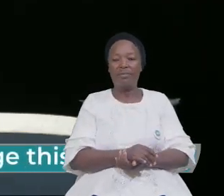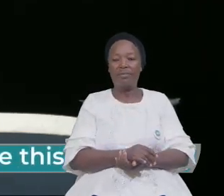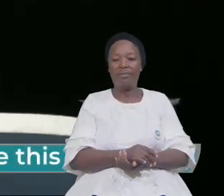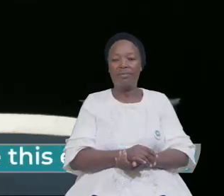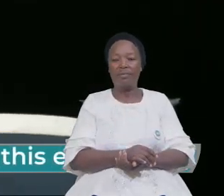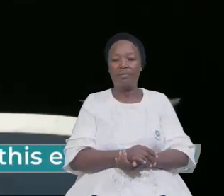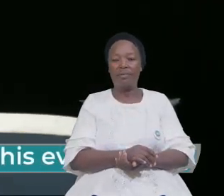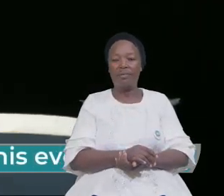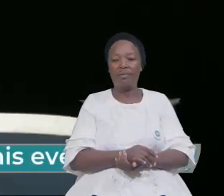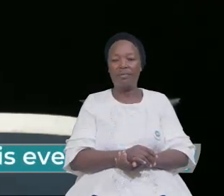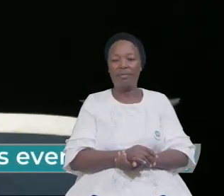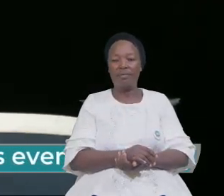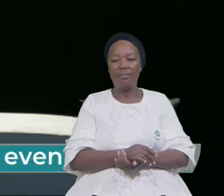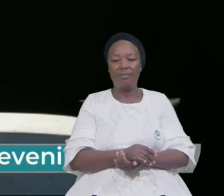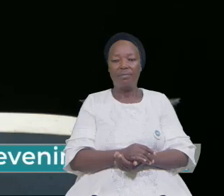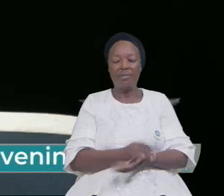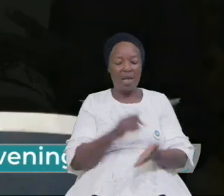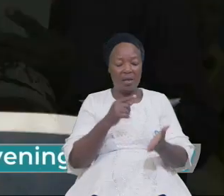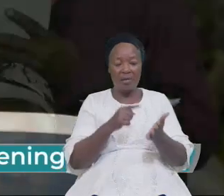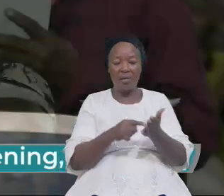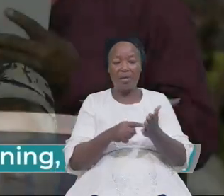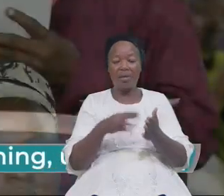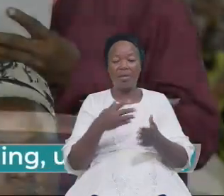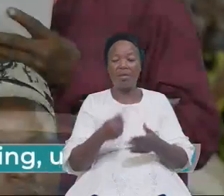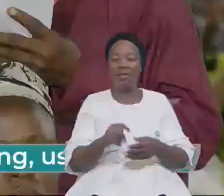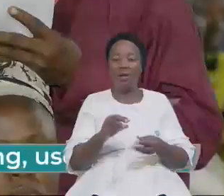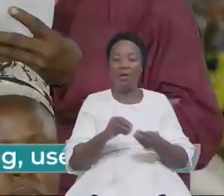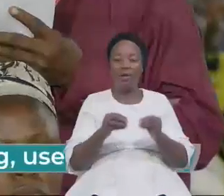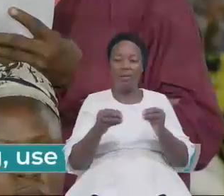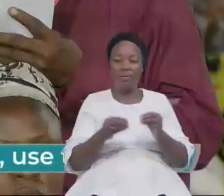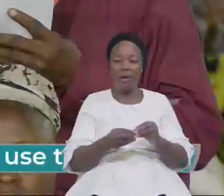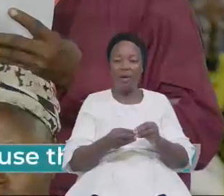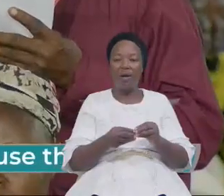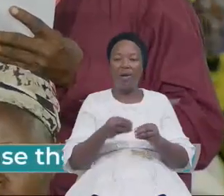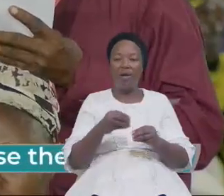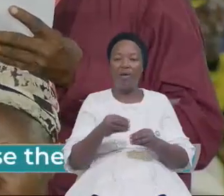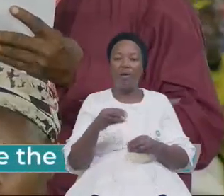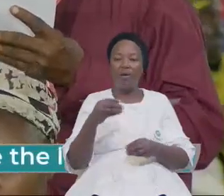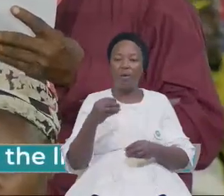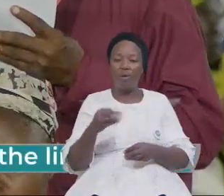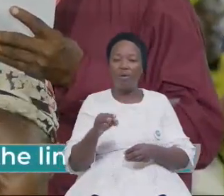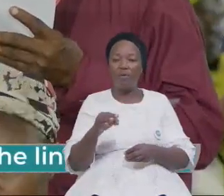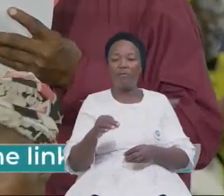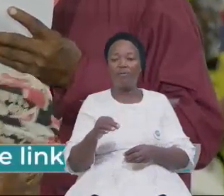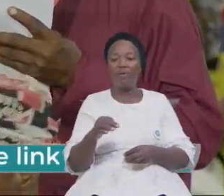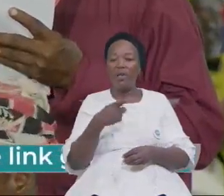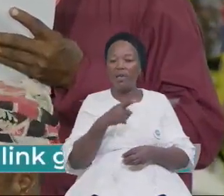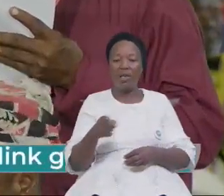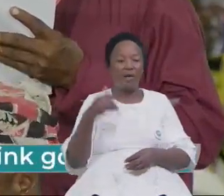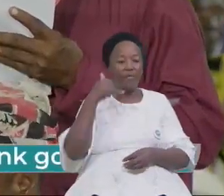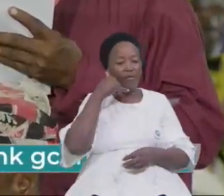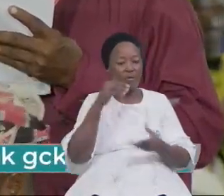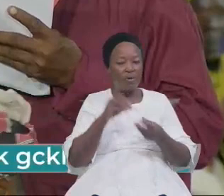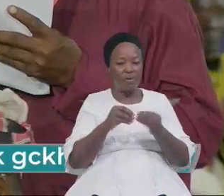Check the number of the digits in their phone.